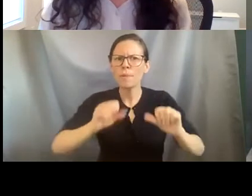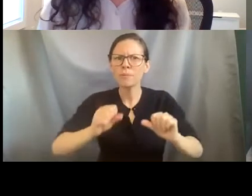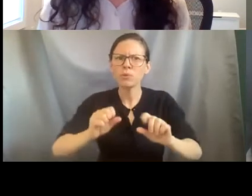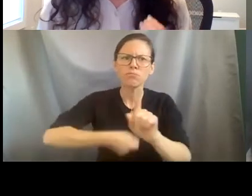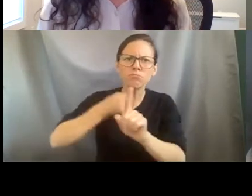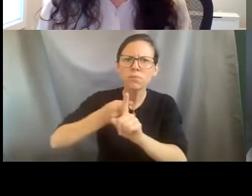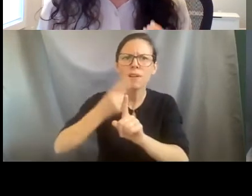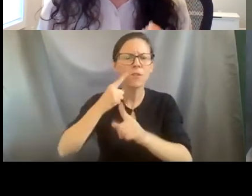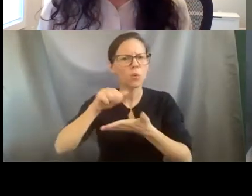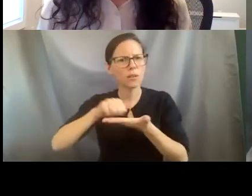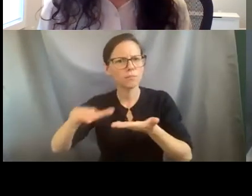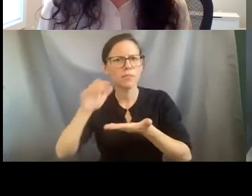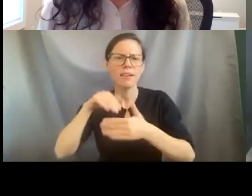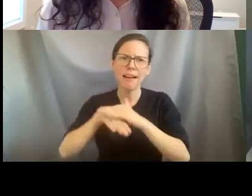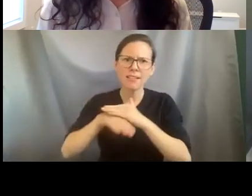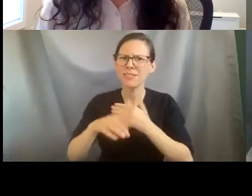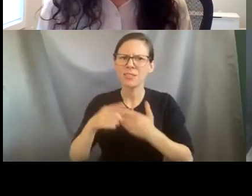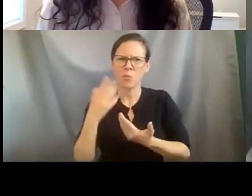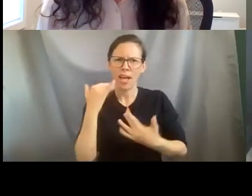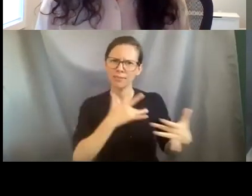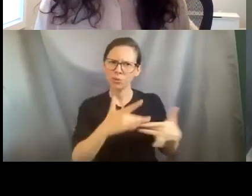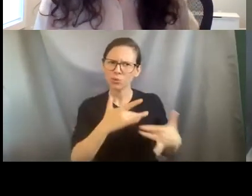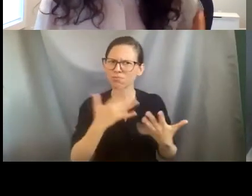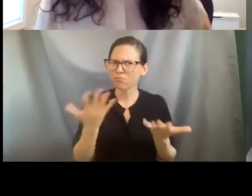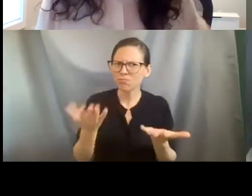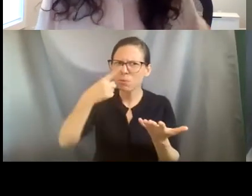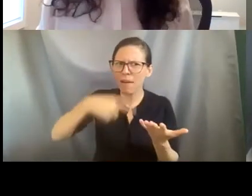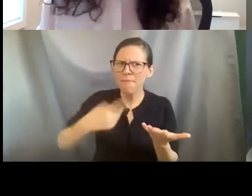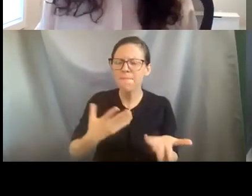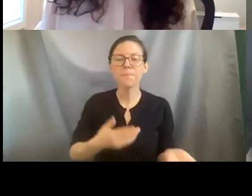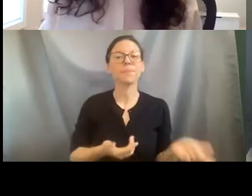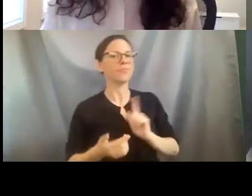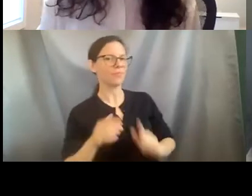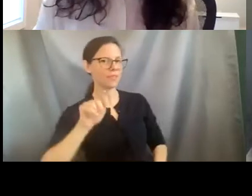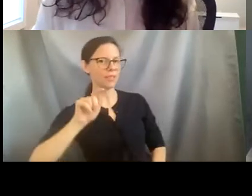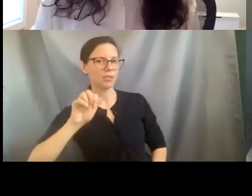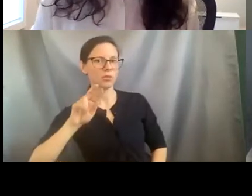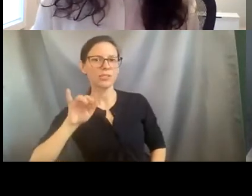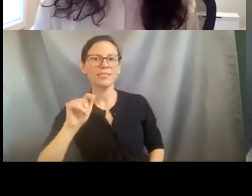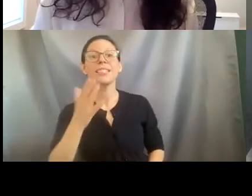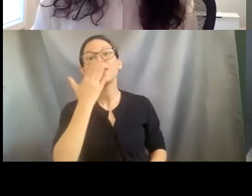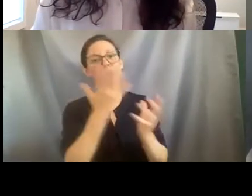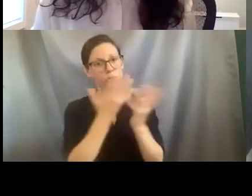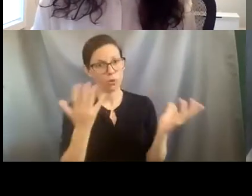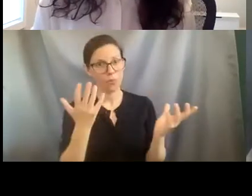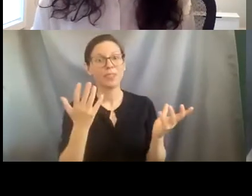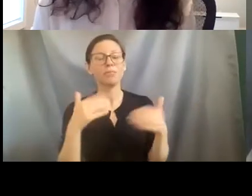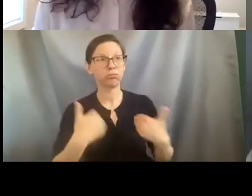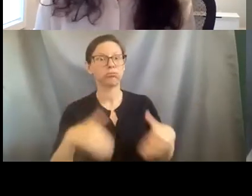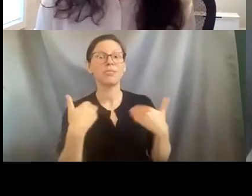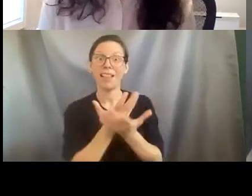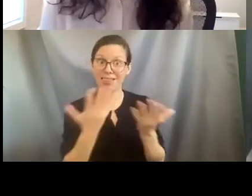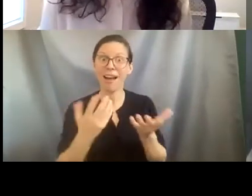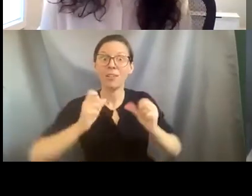for abortion rights and access in Virginia. Well, thank you so much, Brianna. There's a lot to unpack for